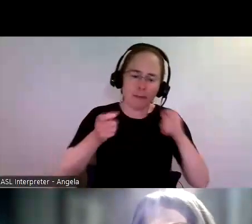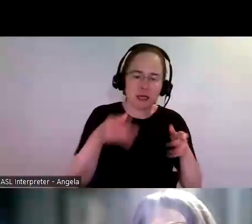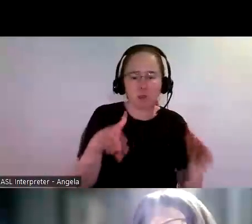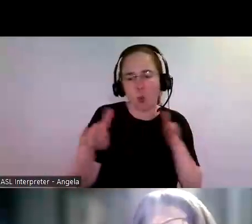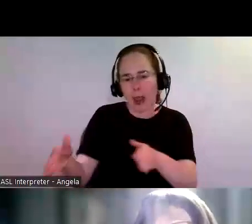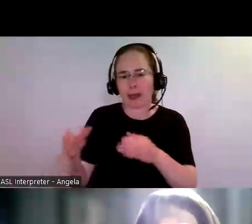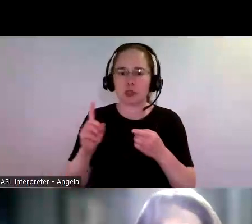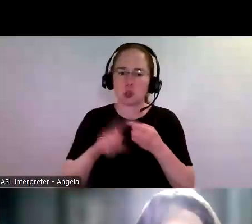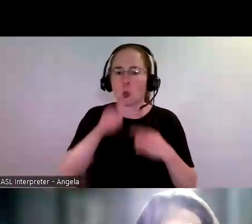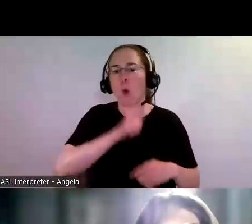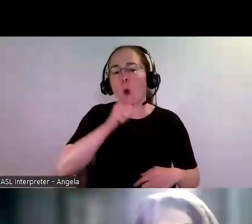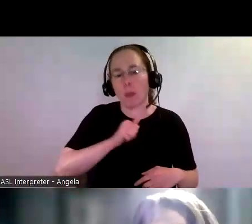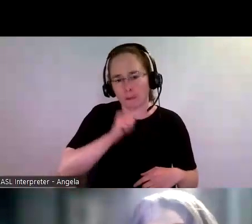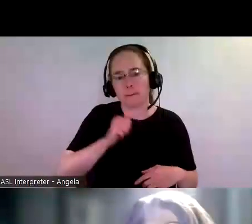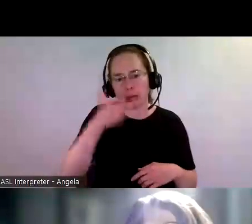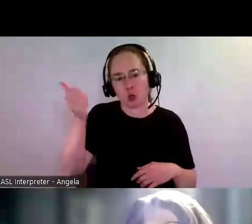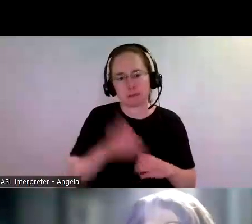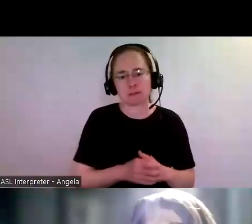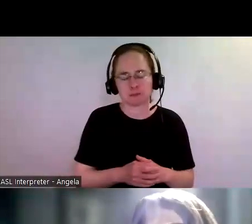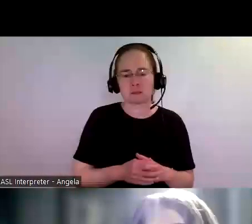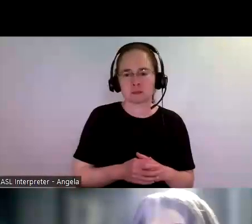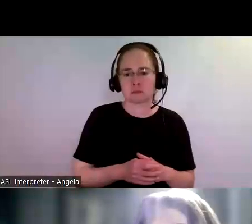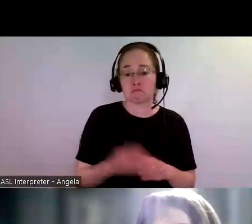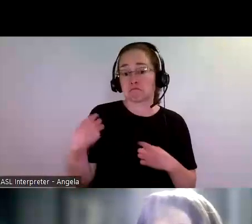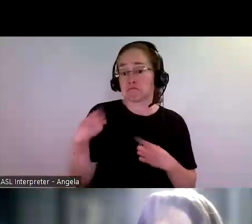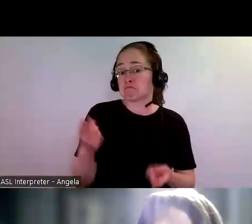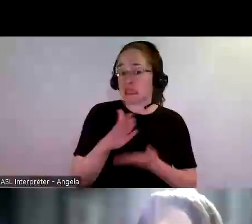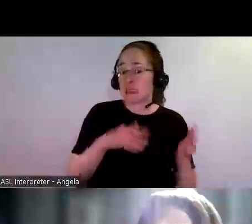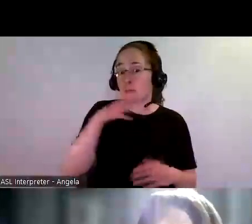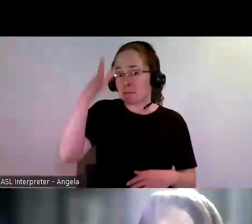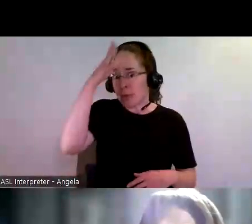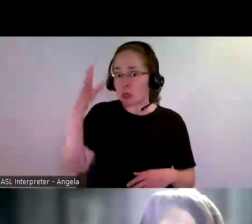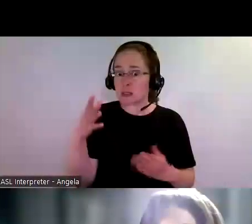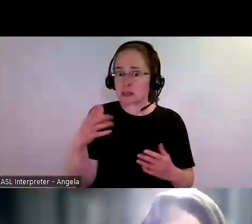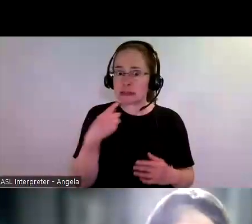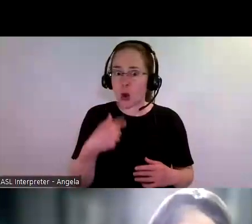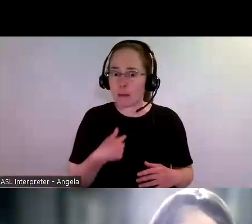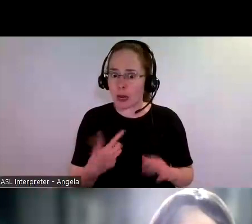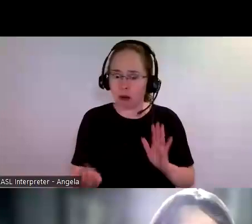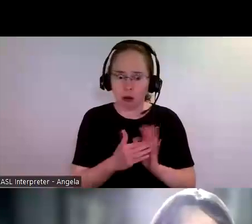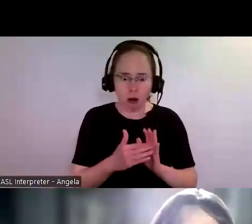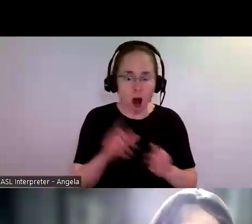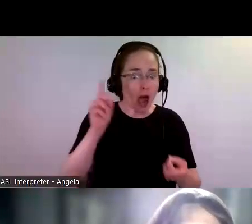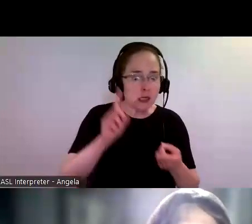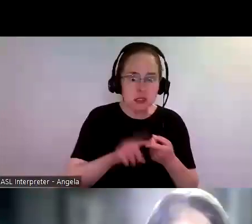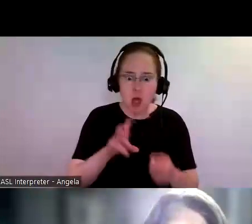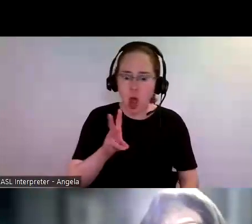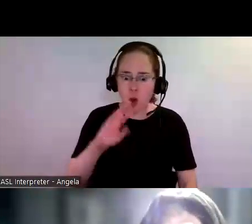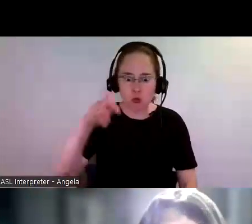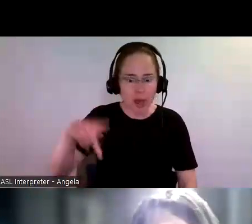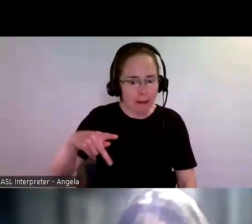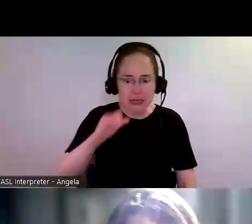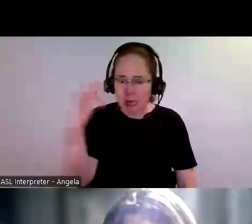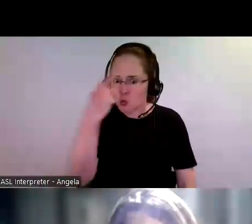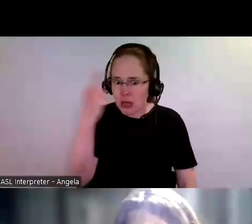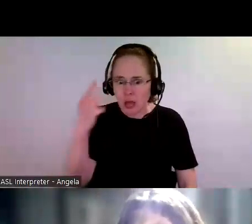to be able to cope. I have had parents come back and tell me that until they did WRAP, they didn't realize that they were